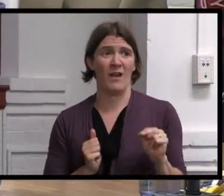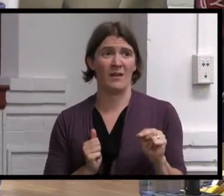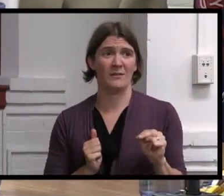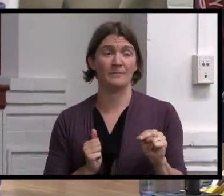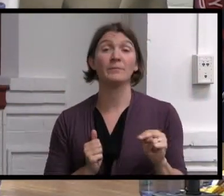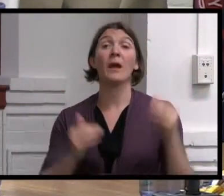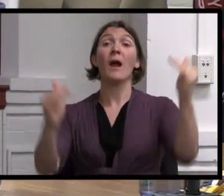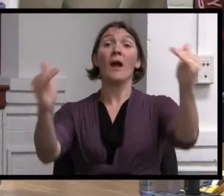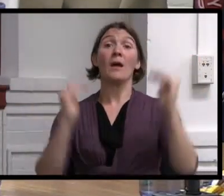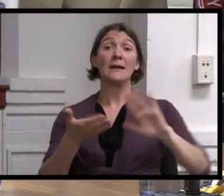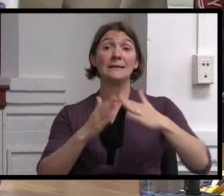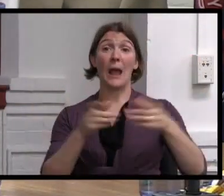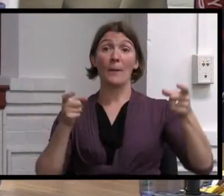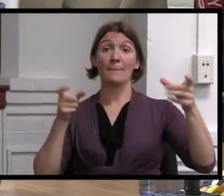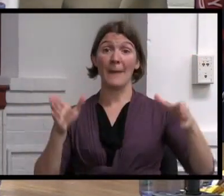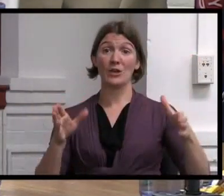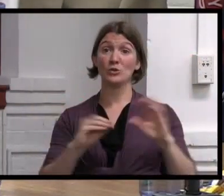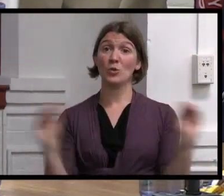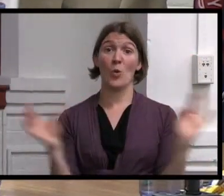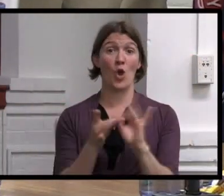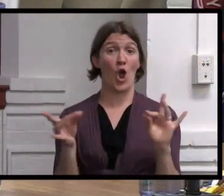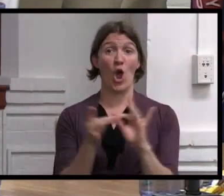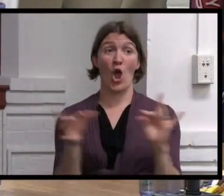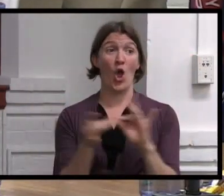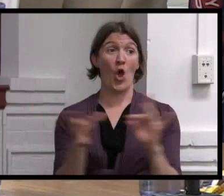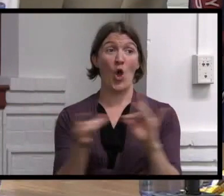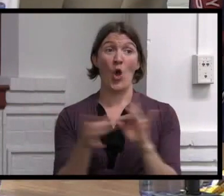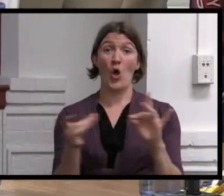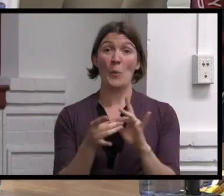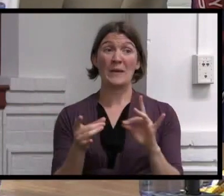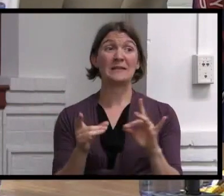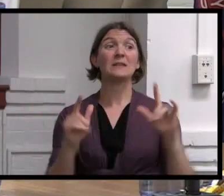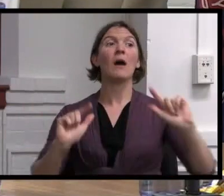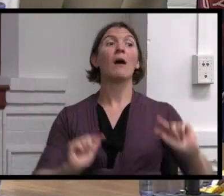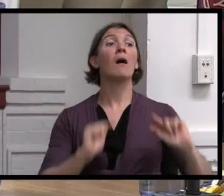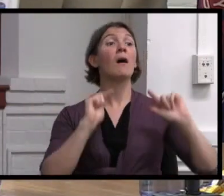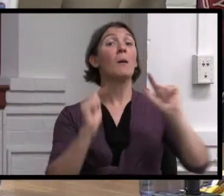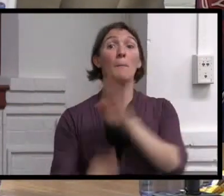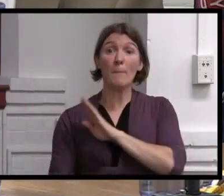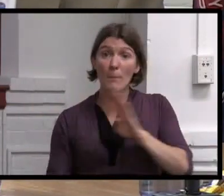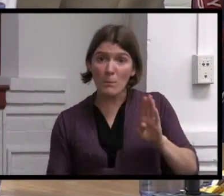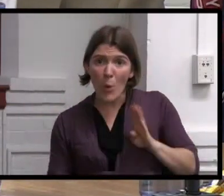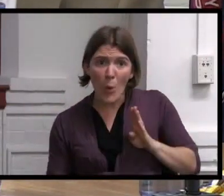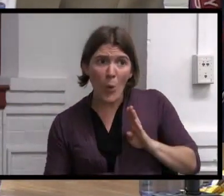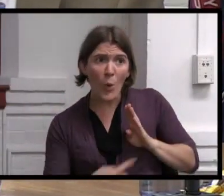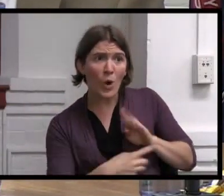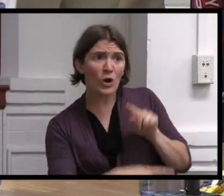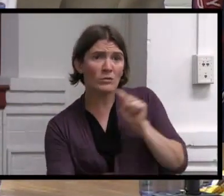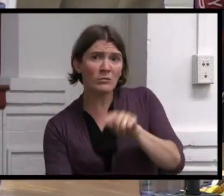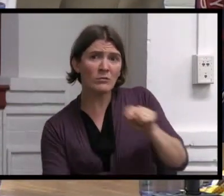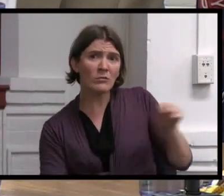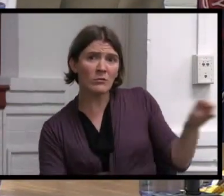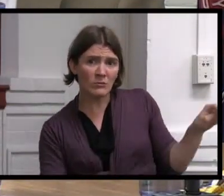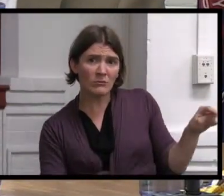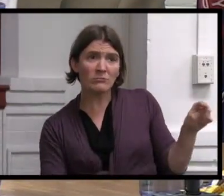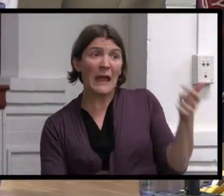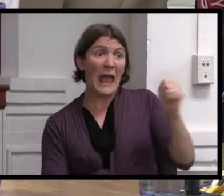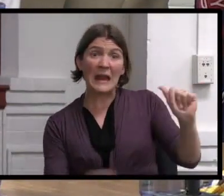The town manager has no comments this evening, so I want to wonder if anyone on the board has any comments or committee reports.